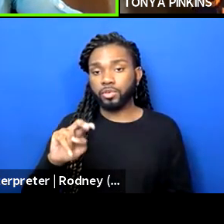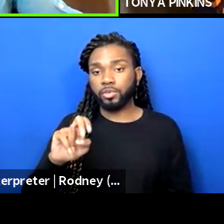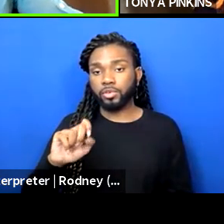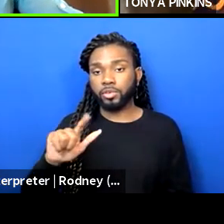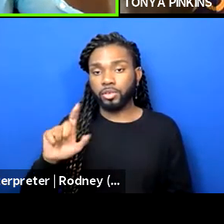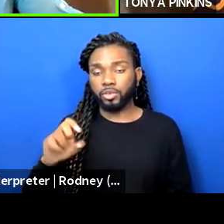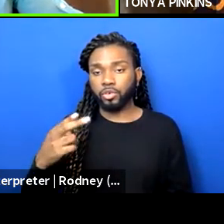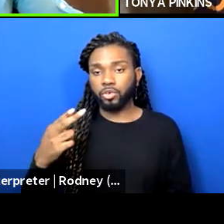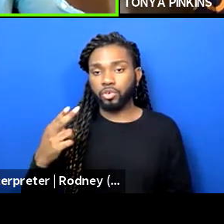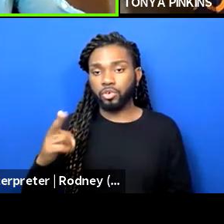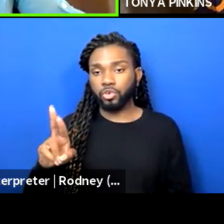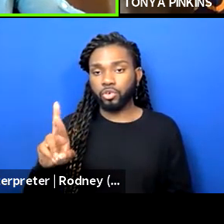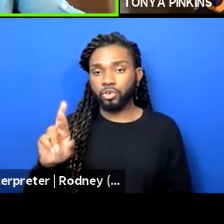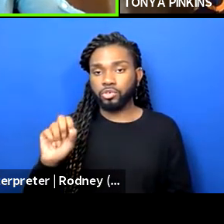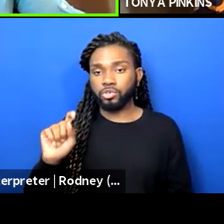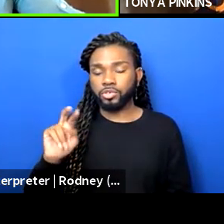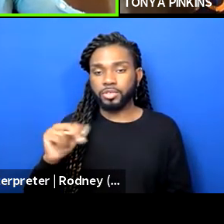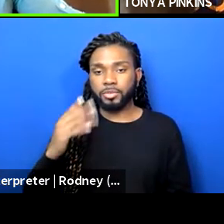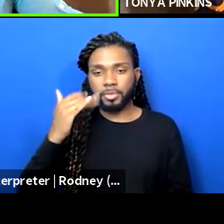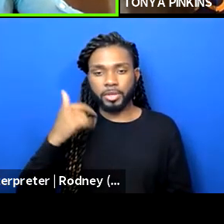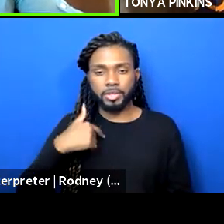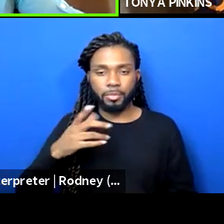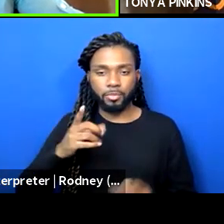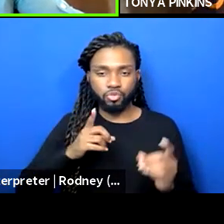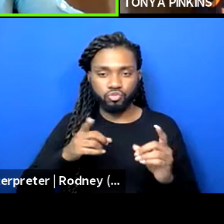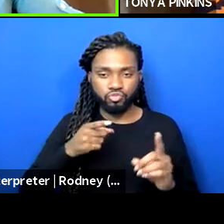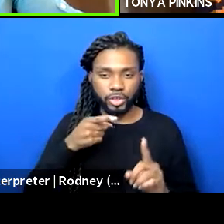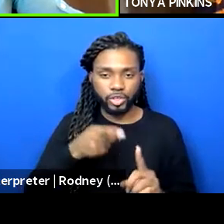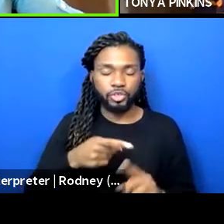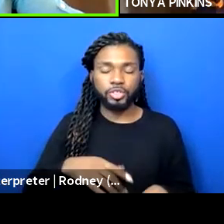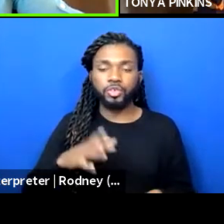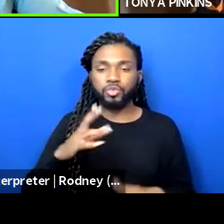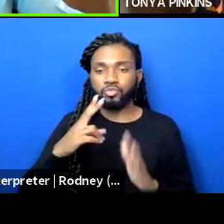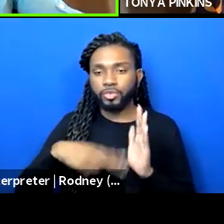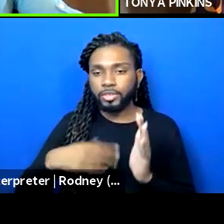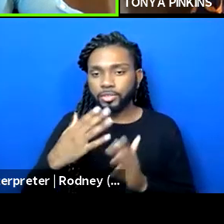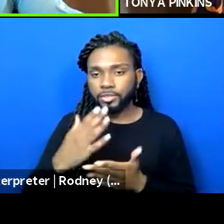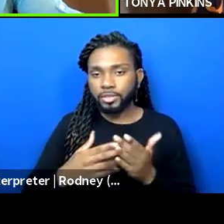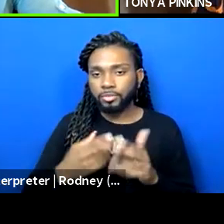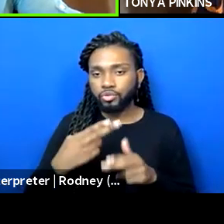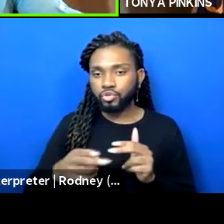her. So I'm reading like short stories and I'm about to direct,